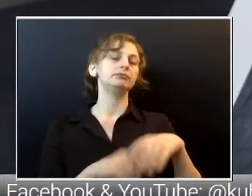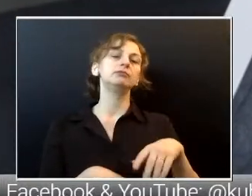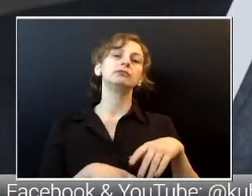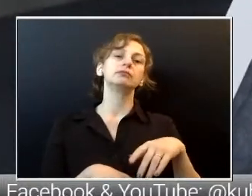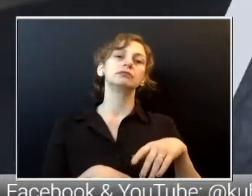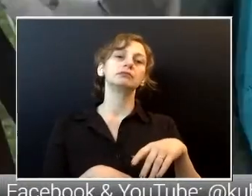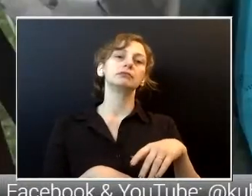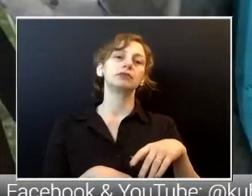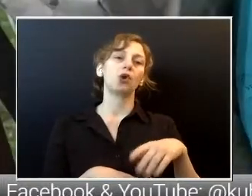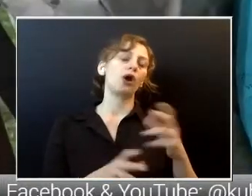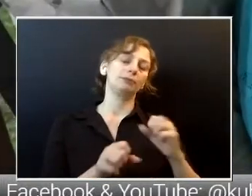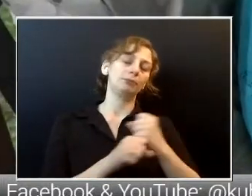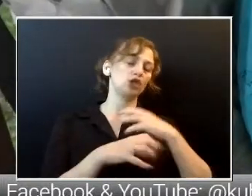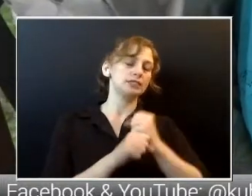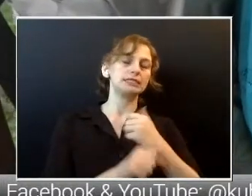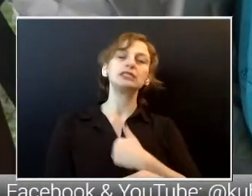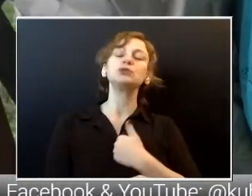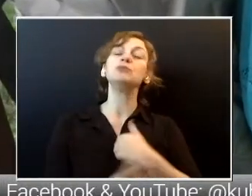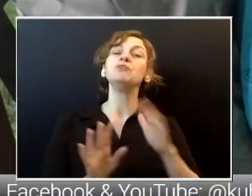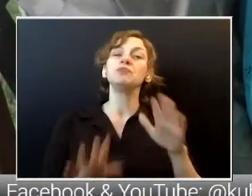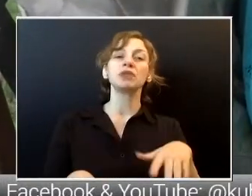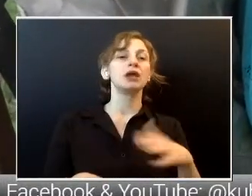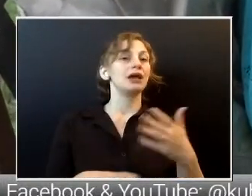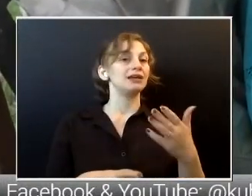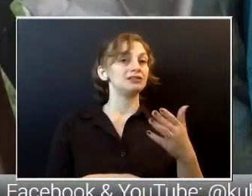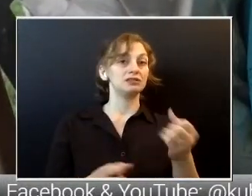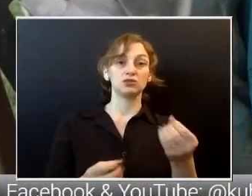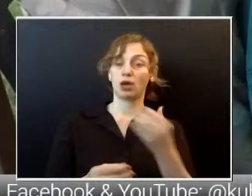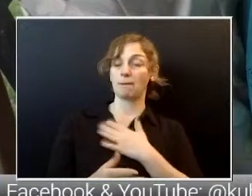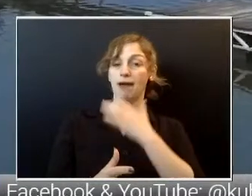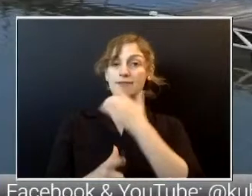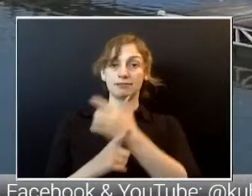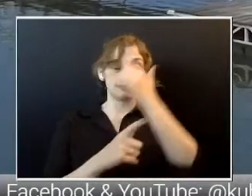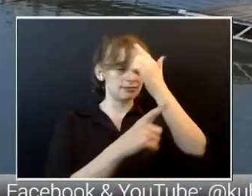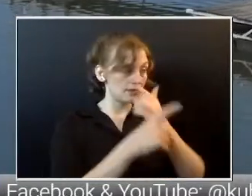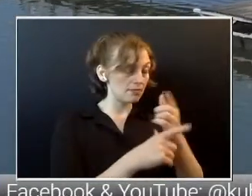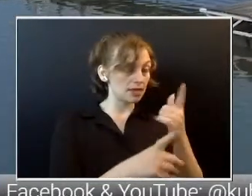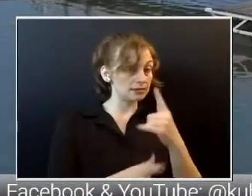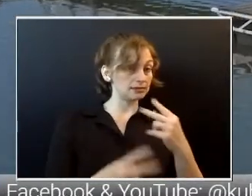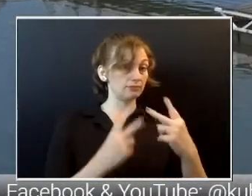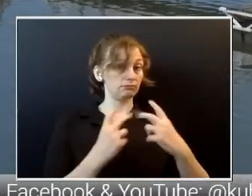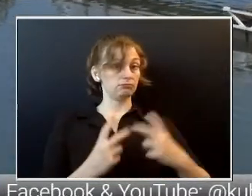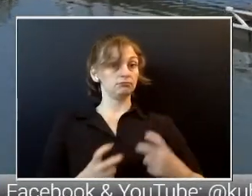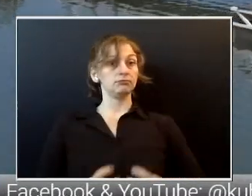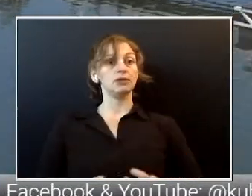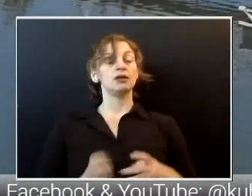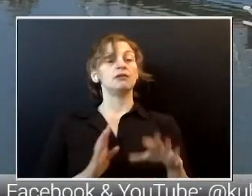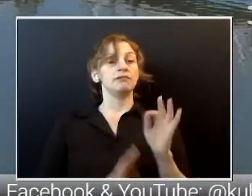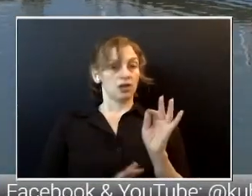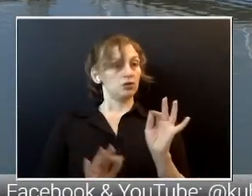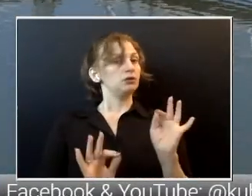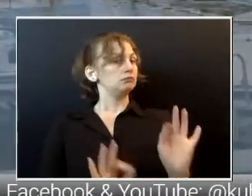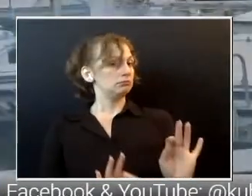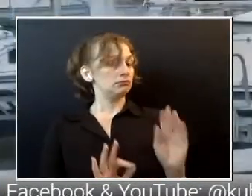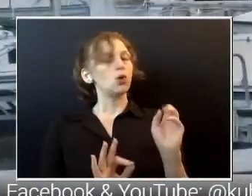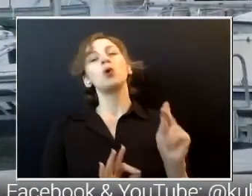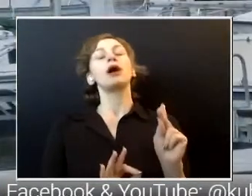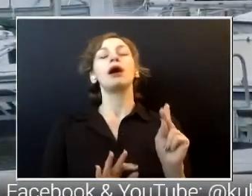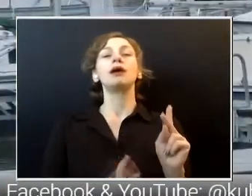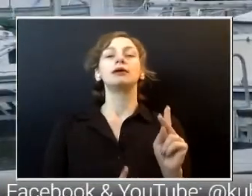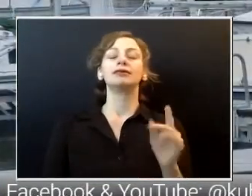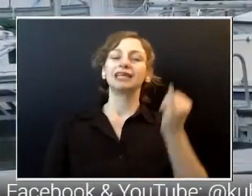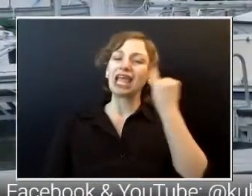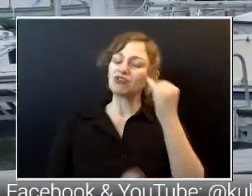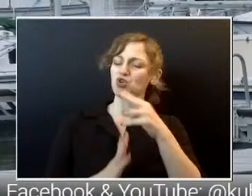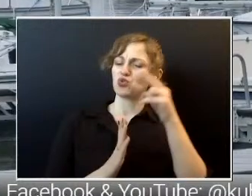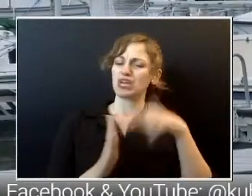anyone reading this, if your recovery is going a bit more slowly, take heart, keep the faith, keep working at it.